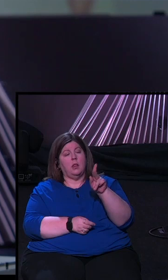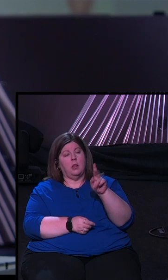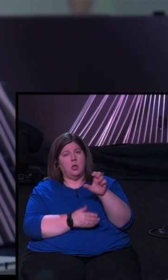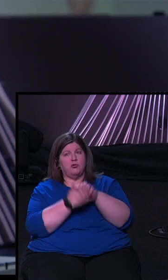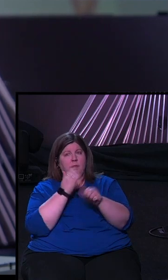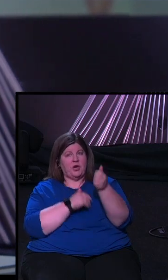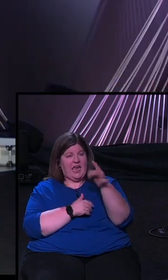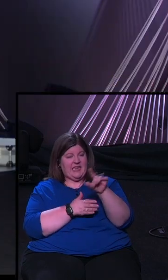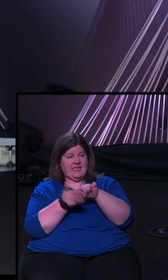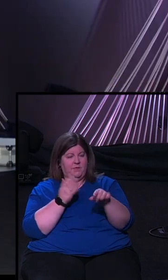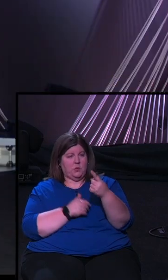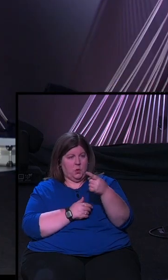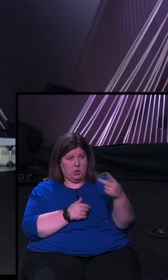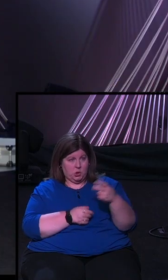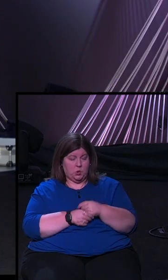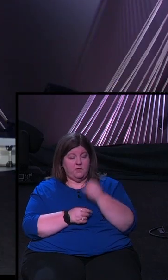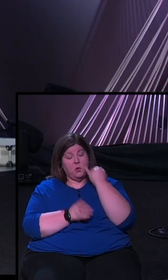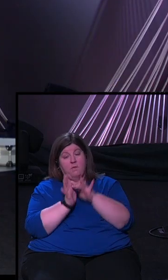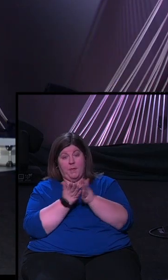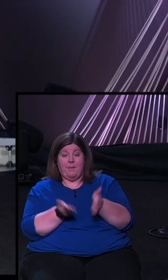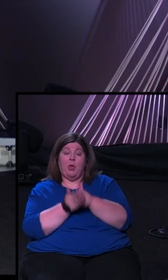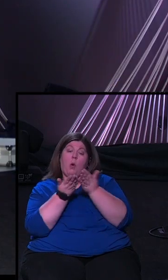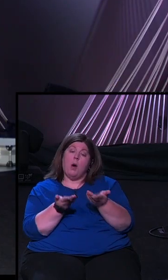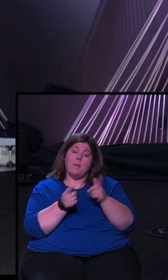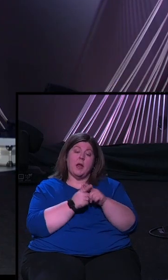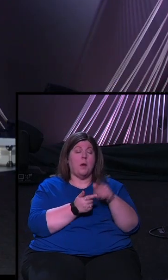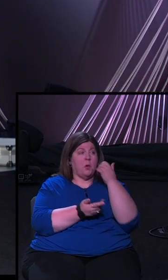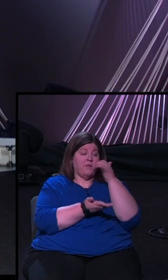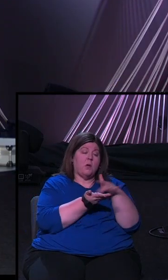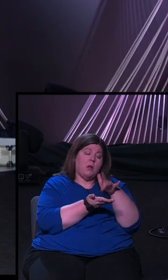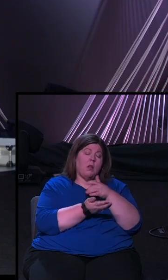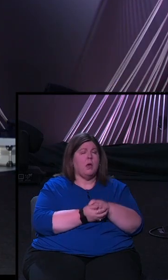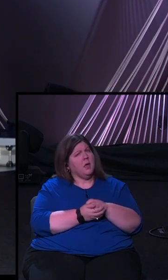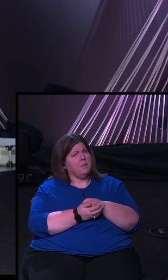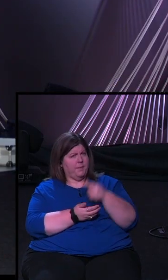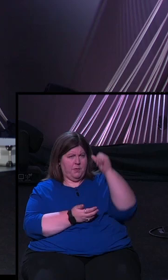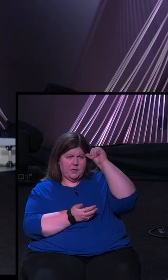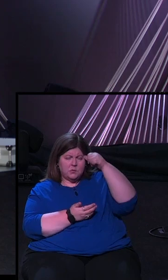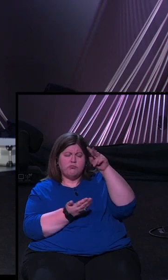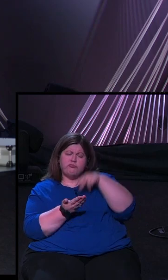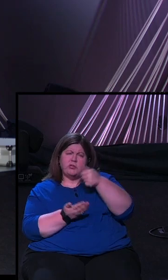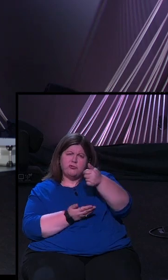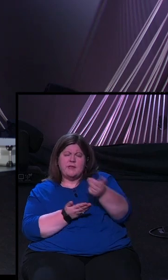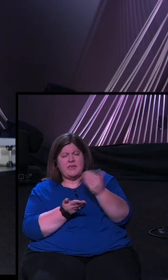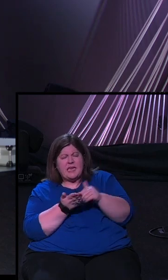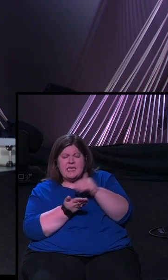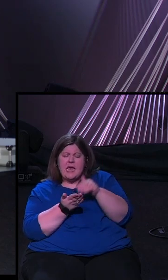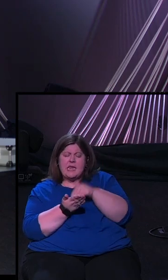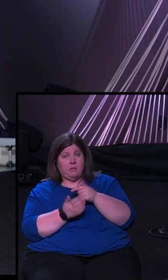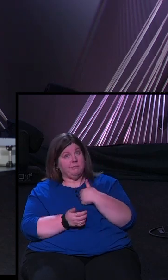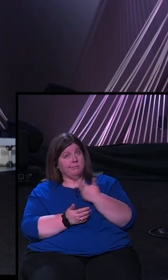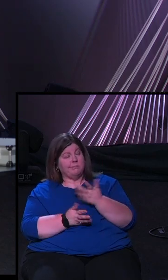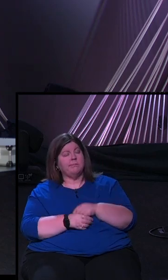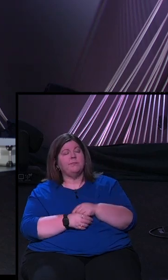If you have a Bible, open it up. If you have your phone, pull it out. I'll put it on the screen here, but this is one you might want to come back to and read again and again, like I have. It says